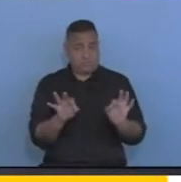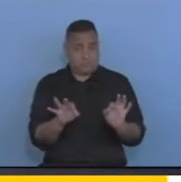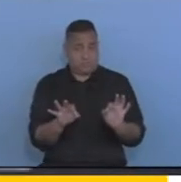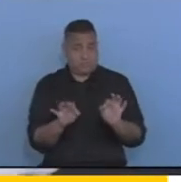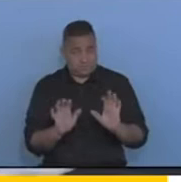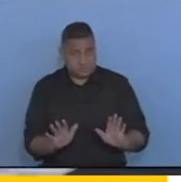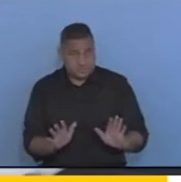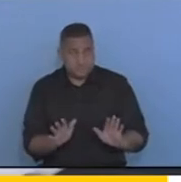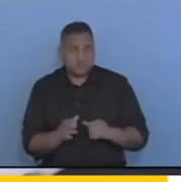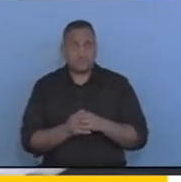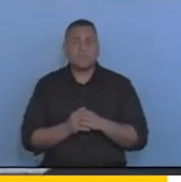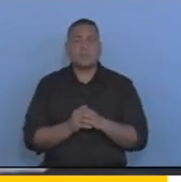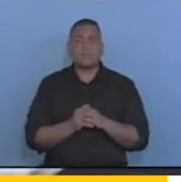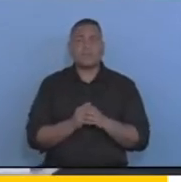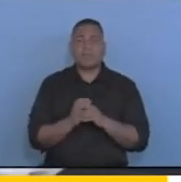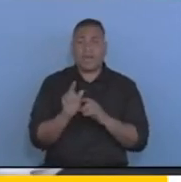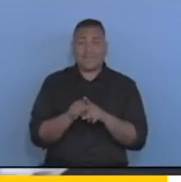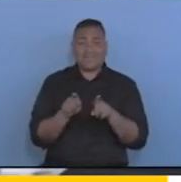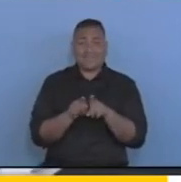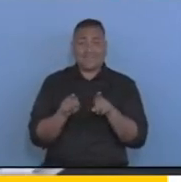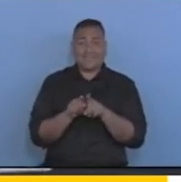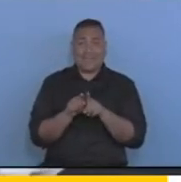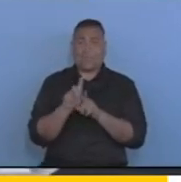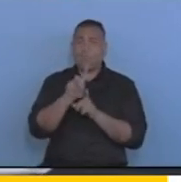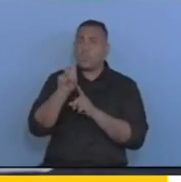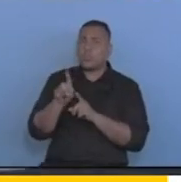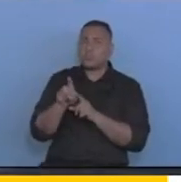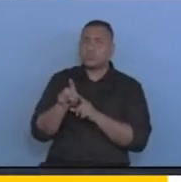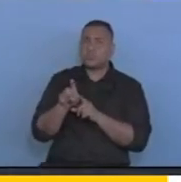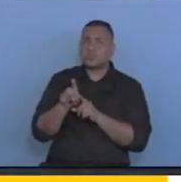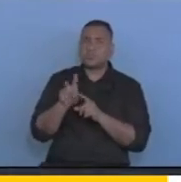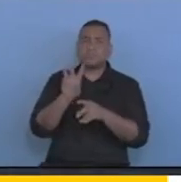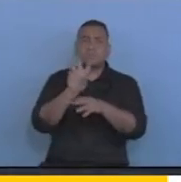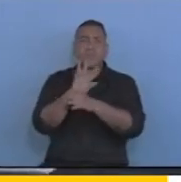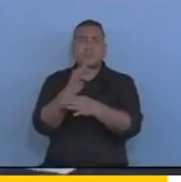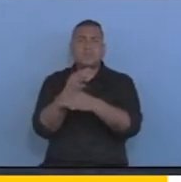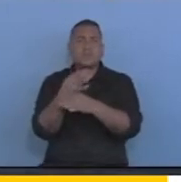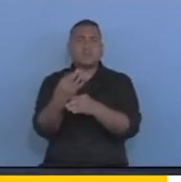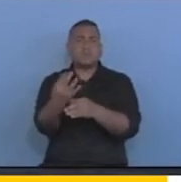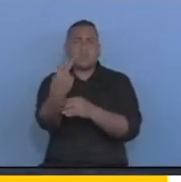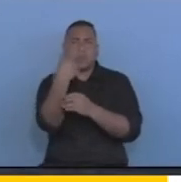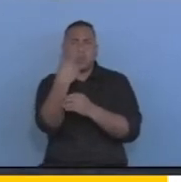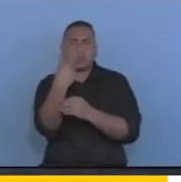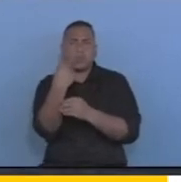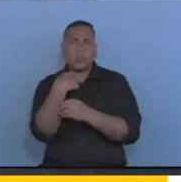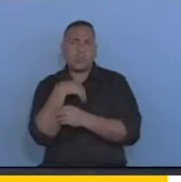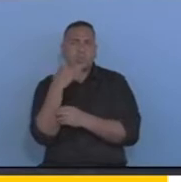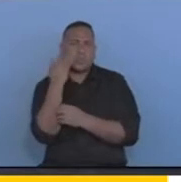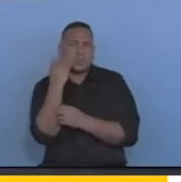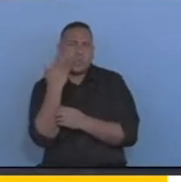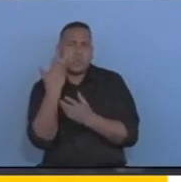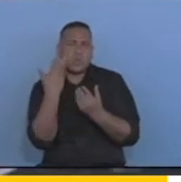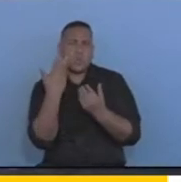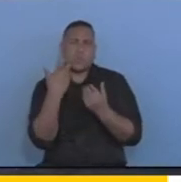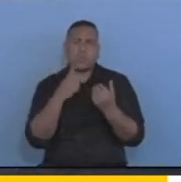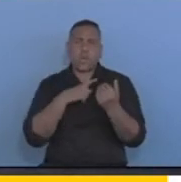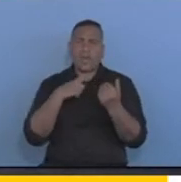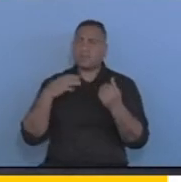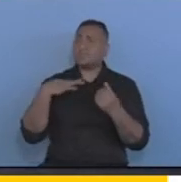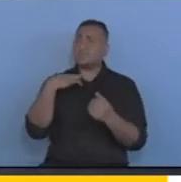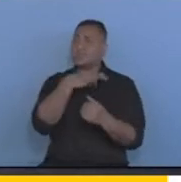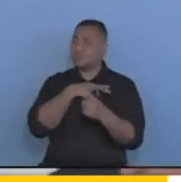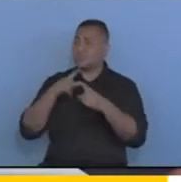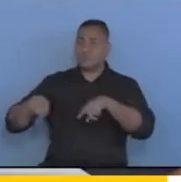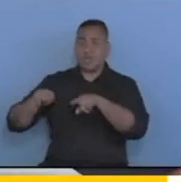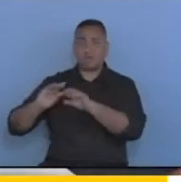and on that question as well, because mom and dad would want to know this as well. I mean, the staff and the facilitators, they're well trained in administering sort of first aid and